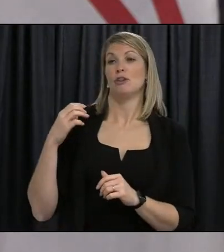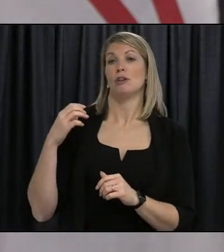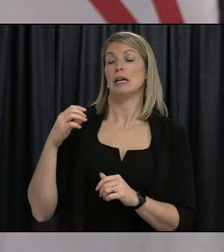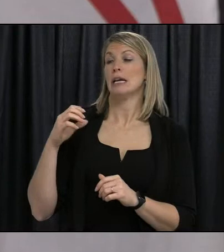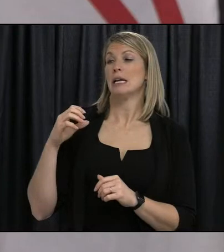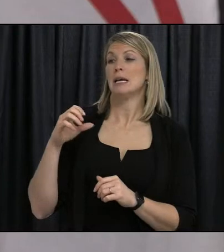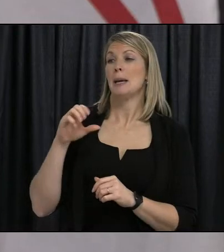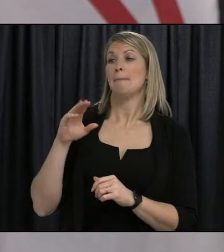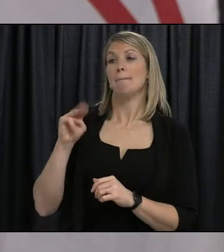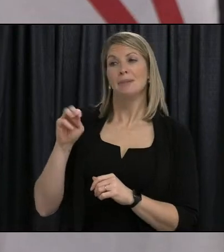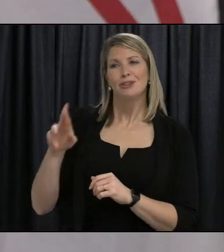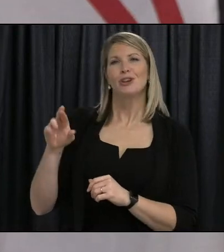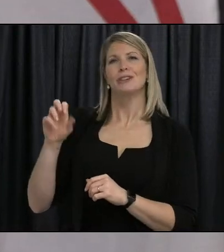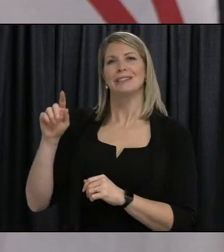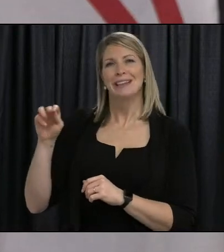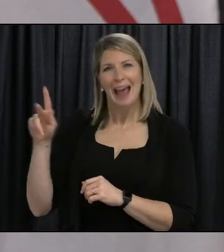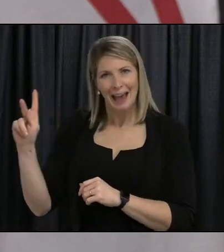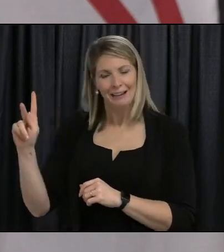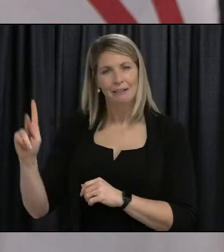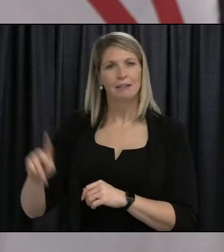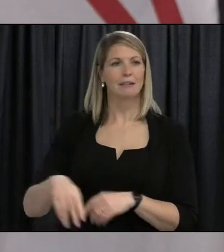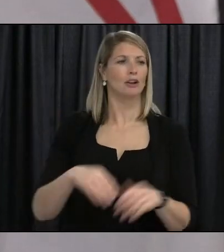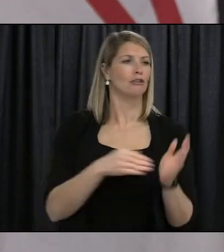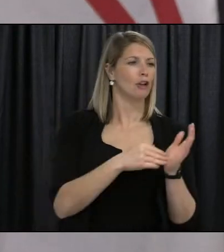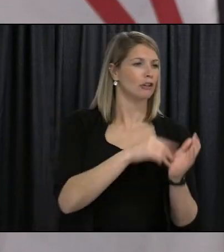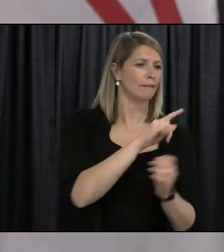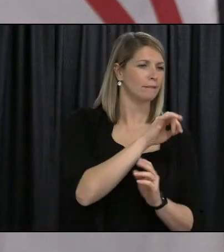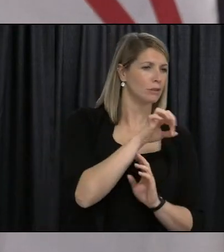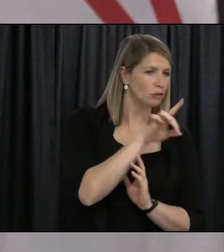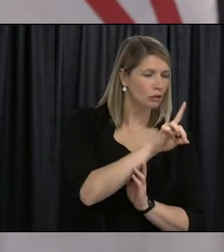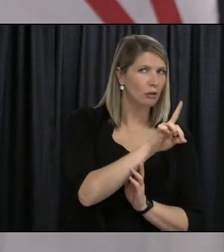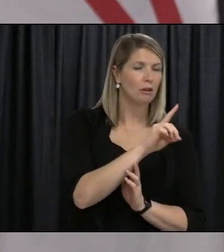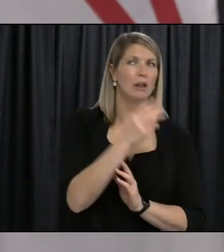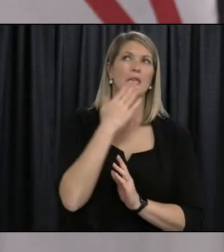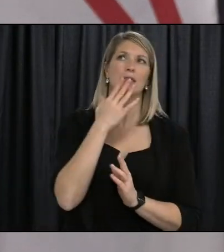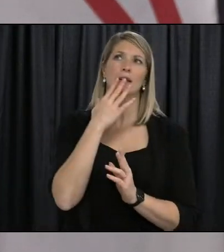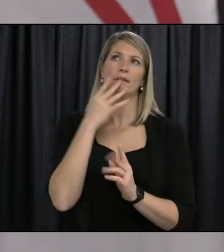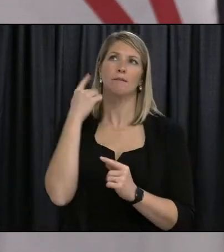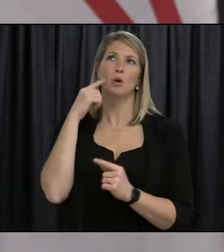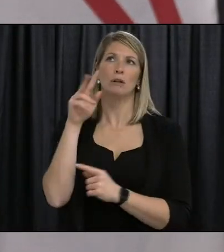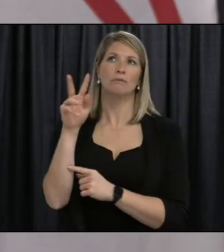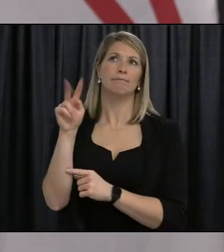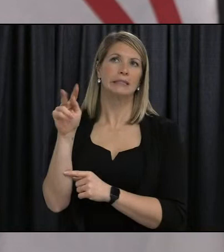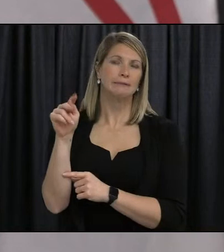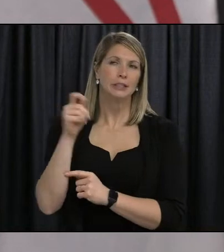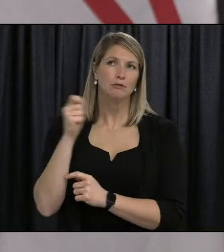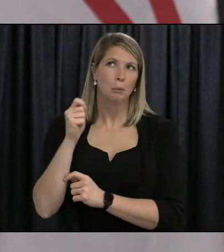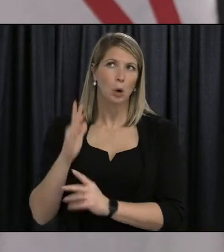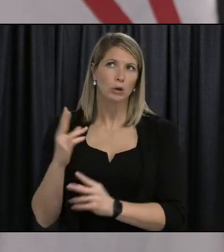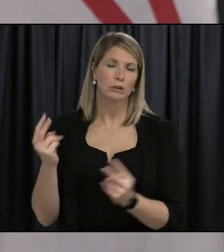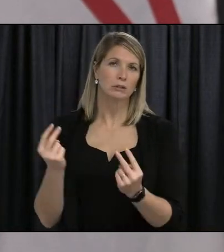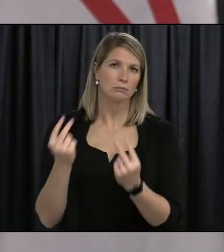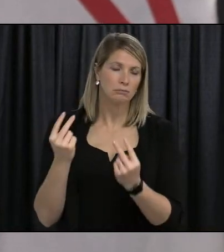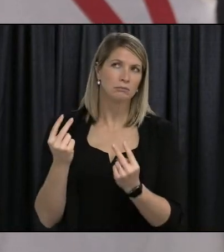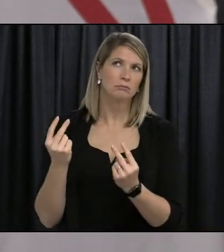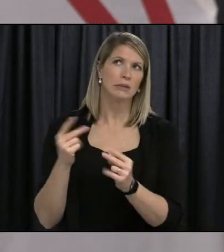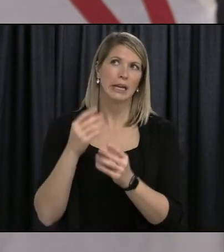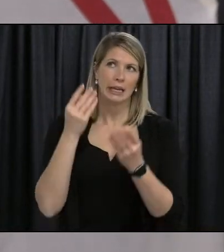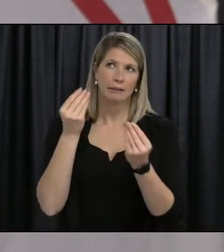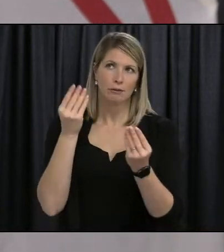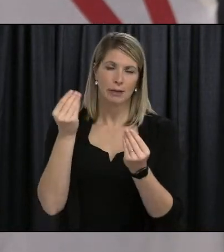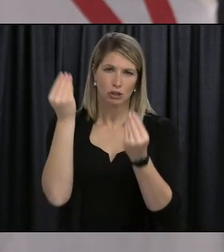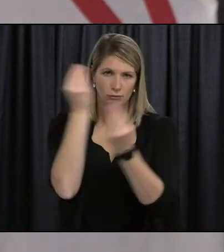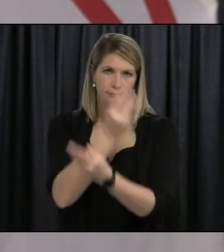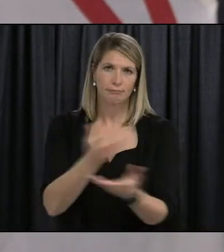the media for joining in and getting the message out to the general public. And again, I know Dr. Fitzgerald